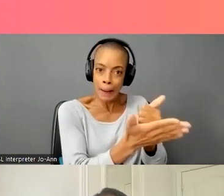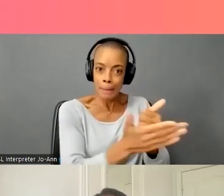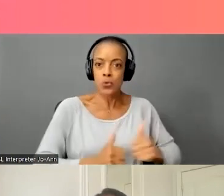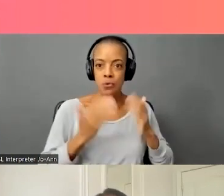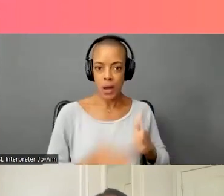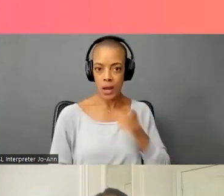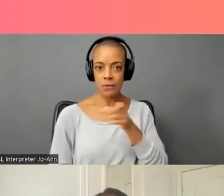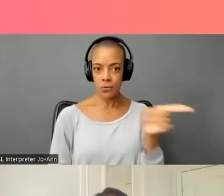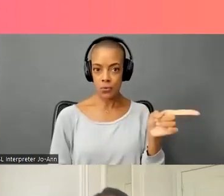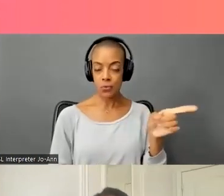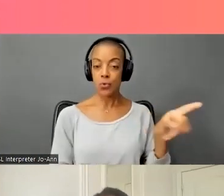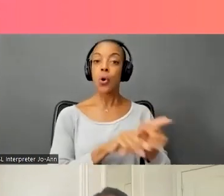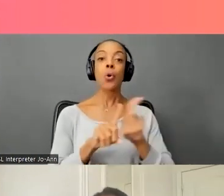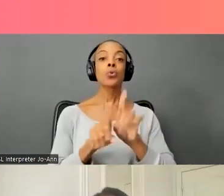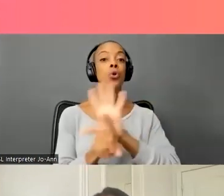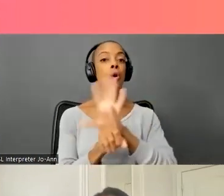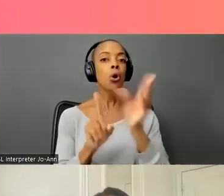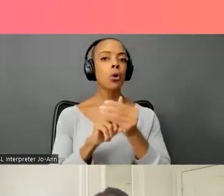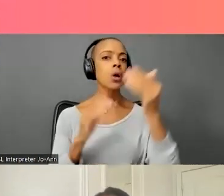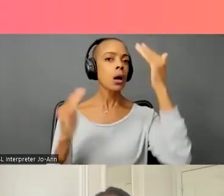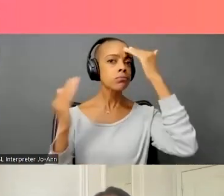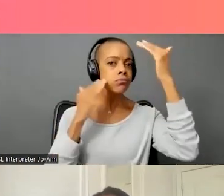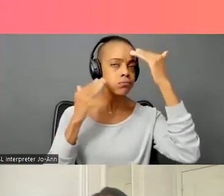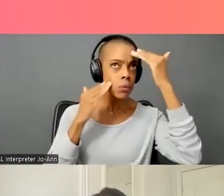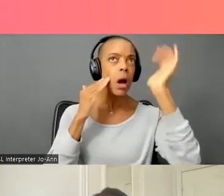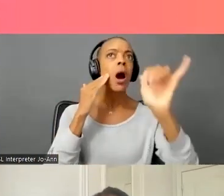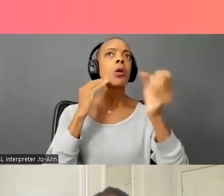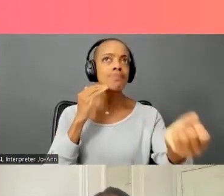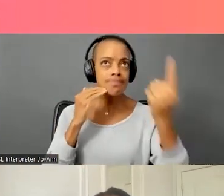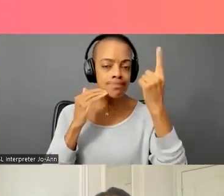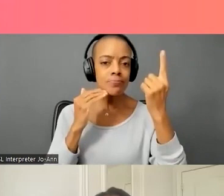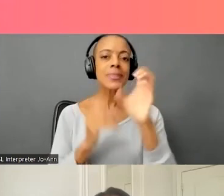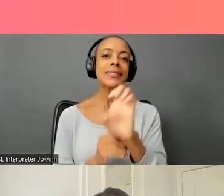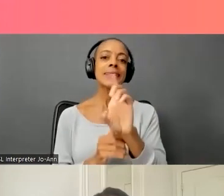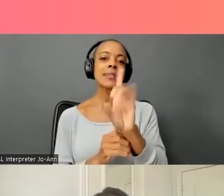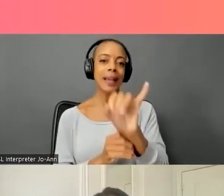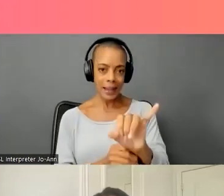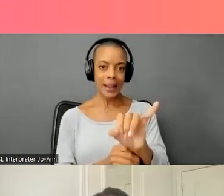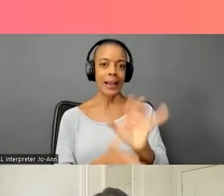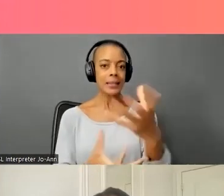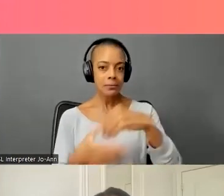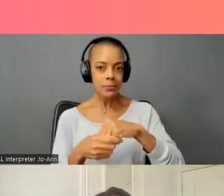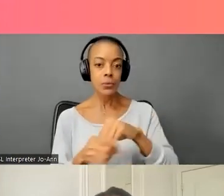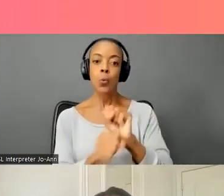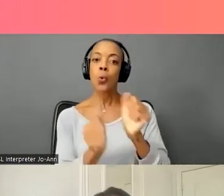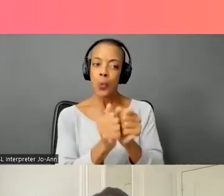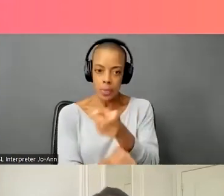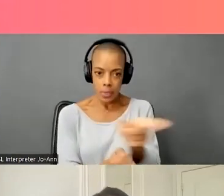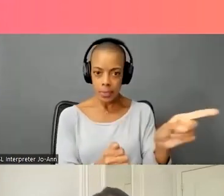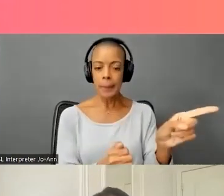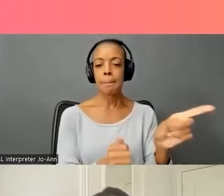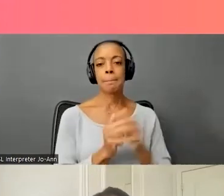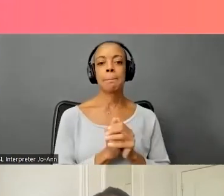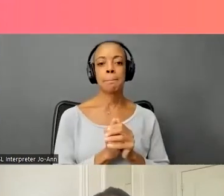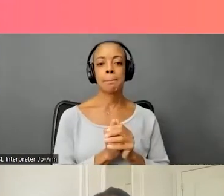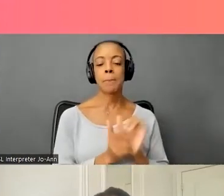as well will enhance cultural competence and awareness of diversity and inclusion when working with survivors affected by intimate